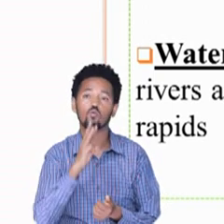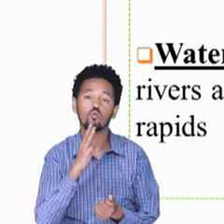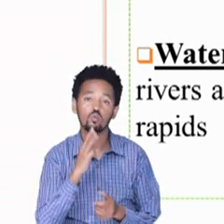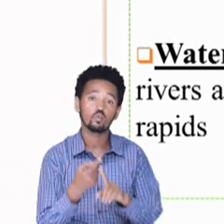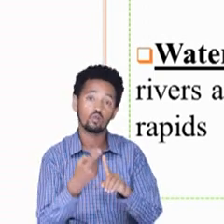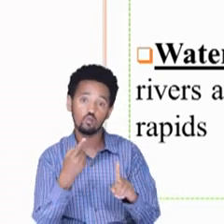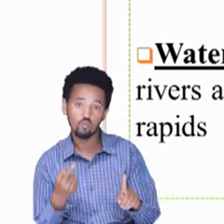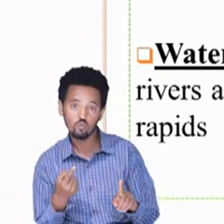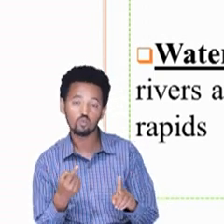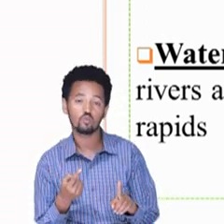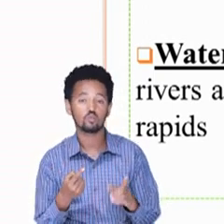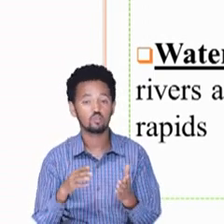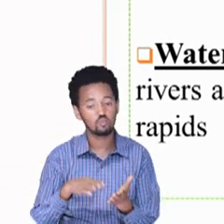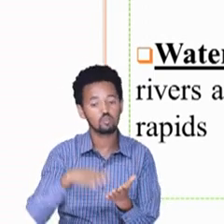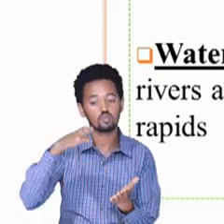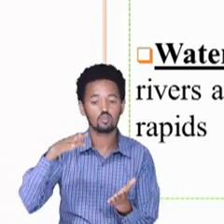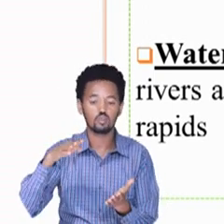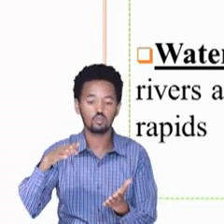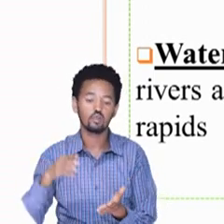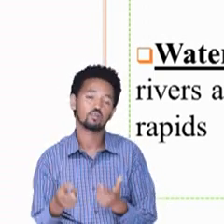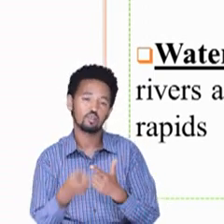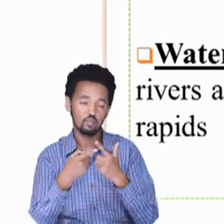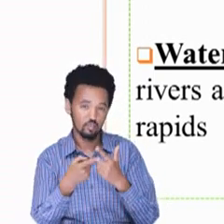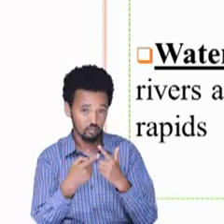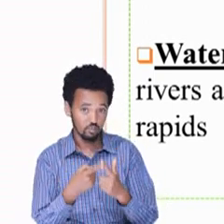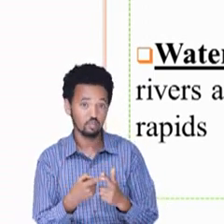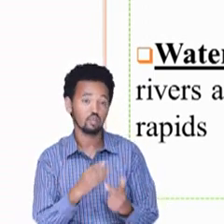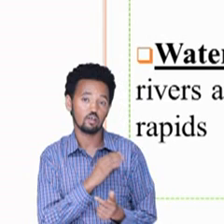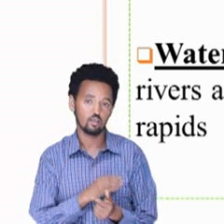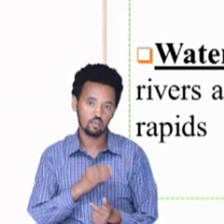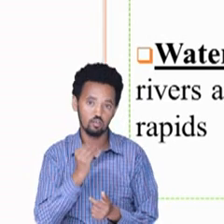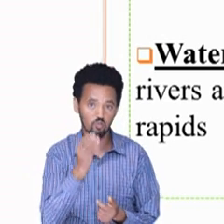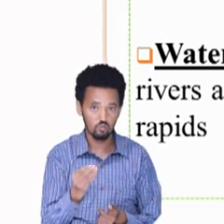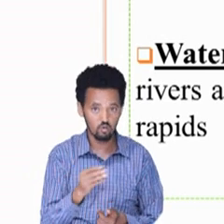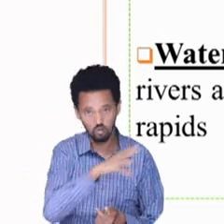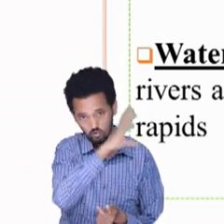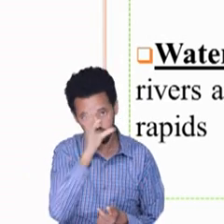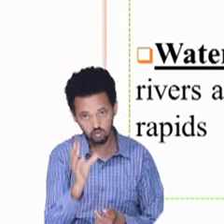Waterfall and rapid is the second characteristics of African river.